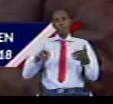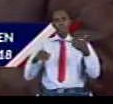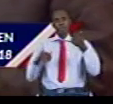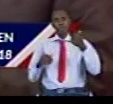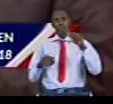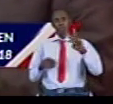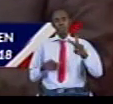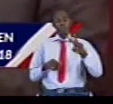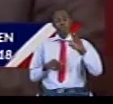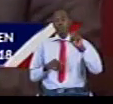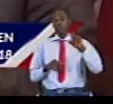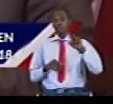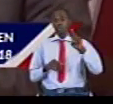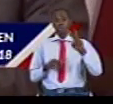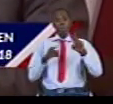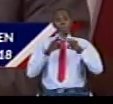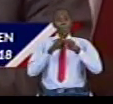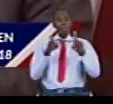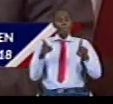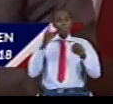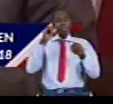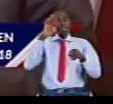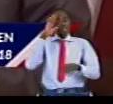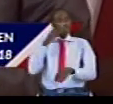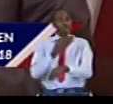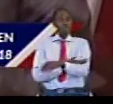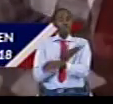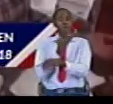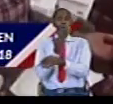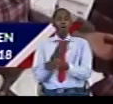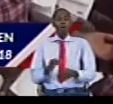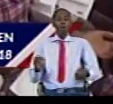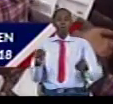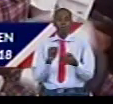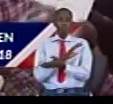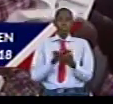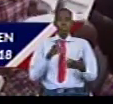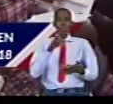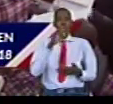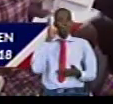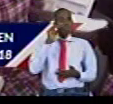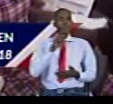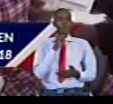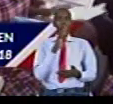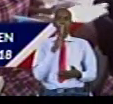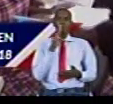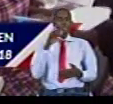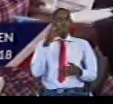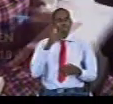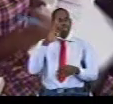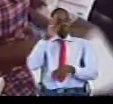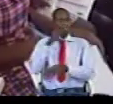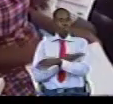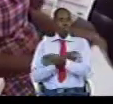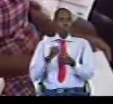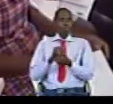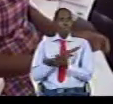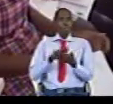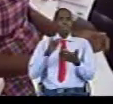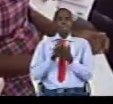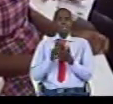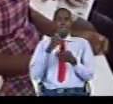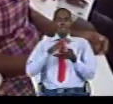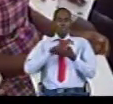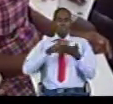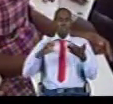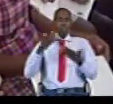the son of perdition. You'll not be a son of perdition. That the scripture might be fulfilled. And now come I